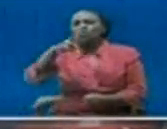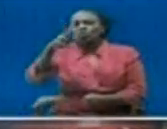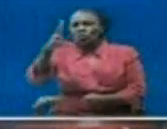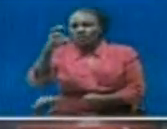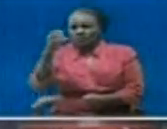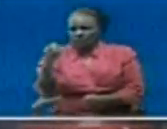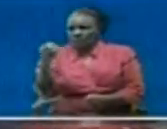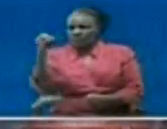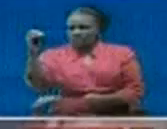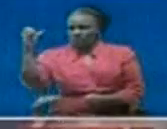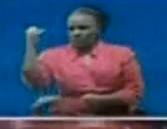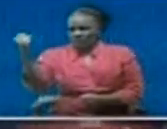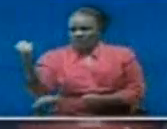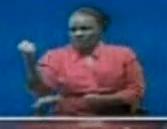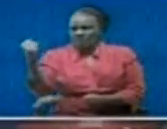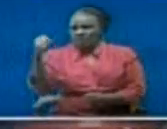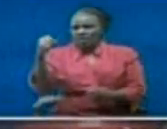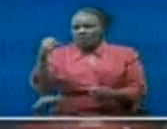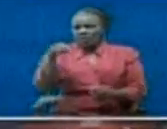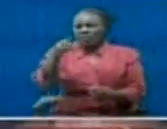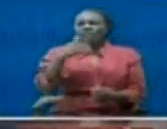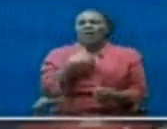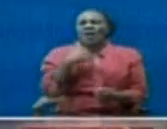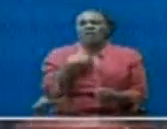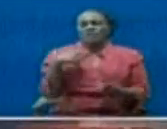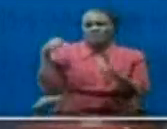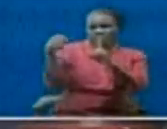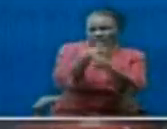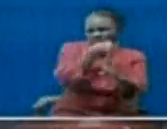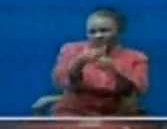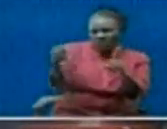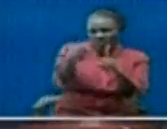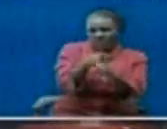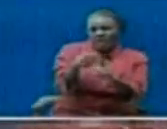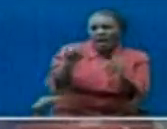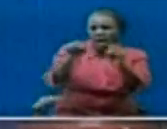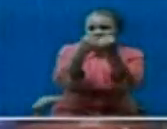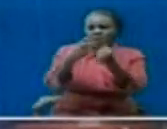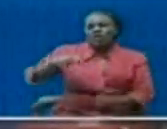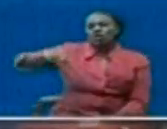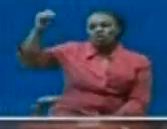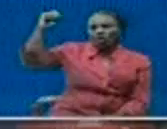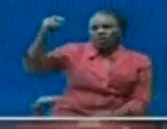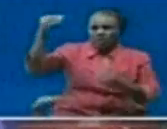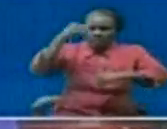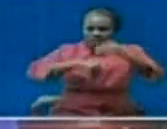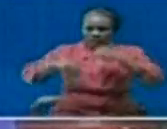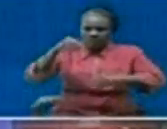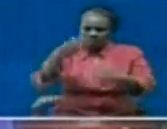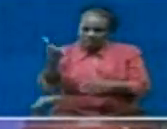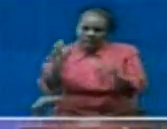and in 2005 were held against the backdrop of the violence that was raging in the north. The referendums that were held